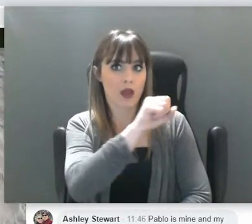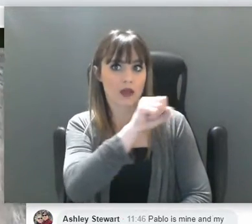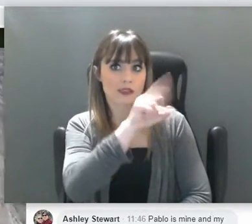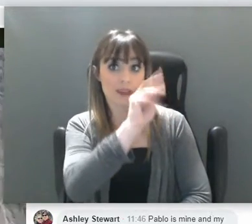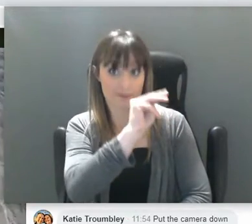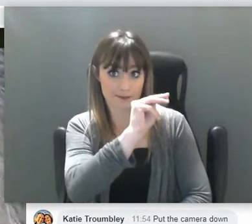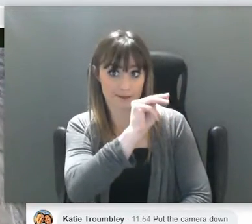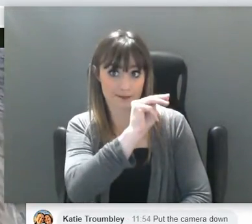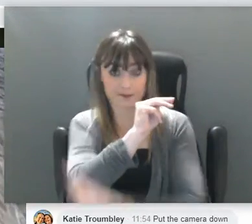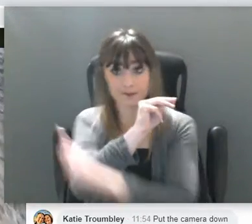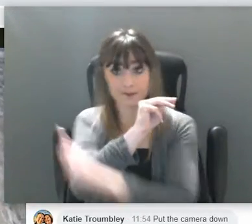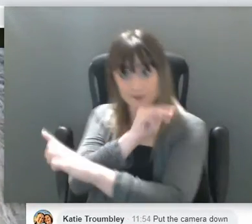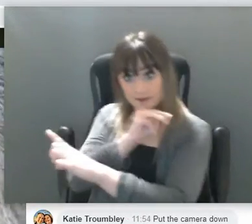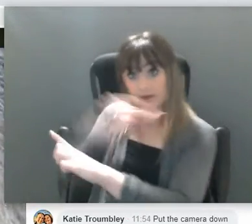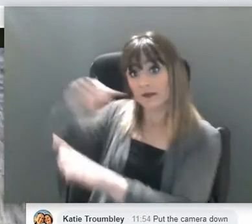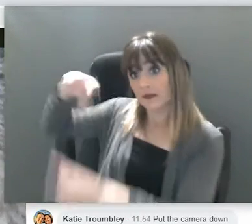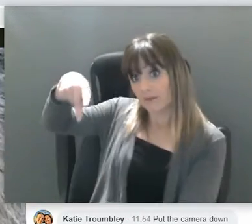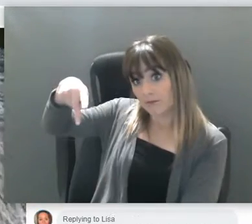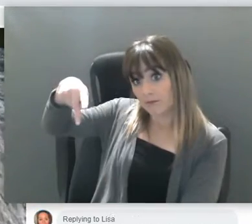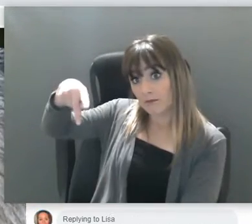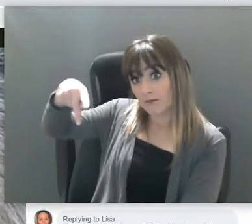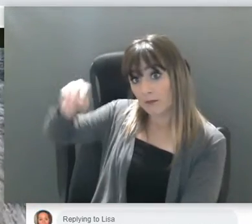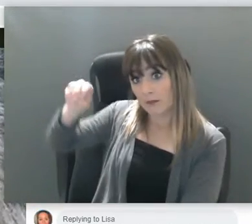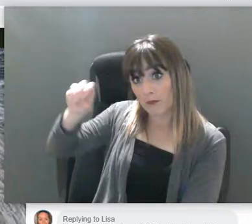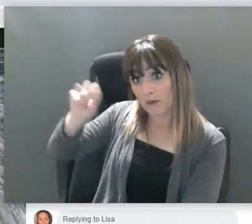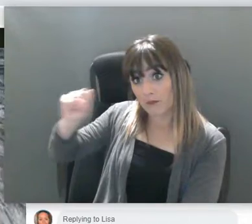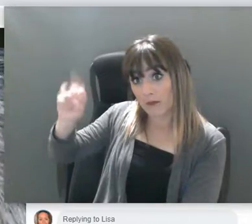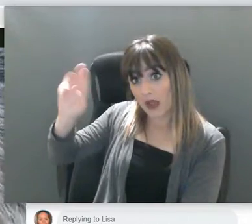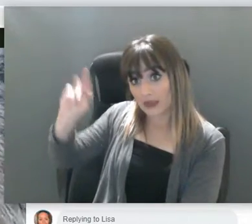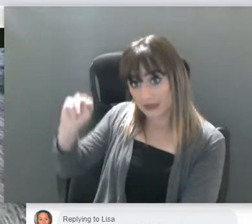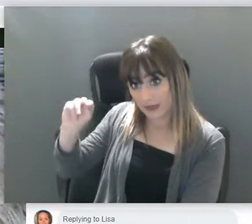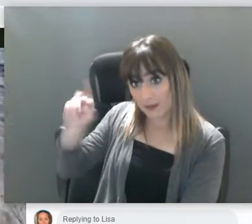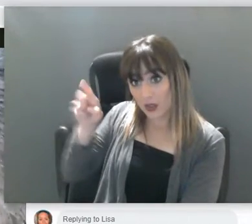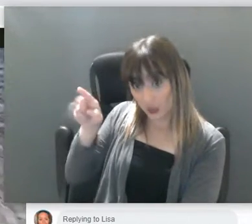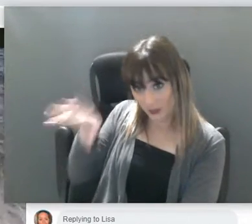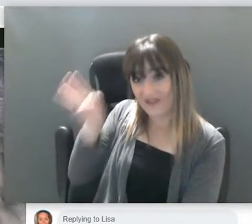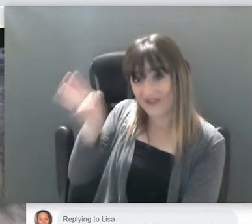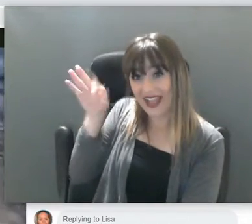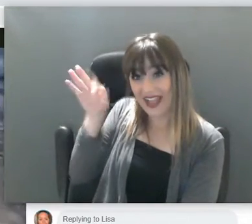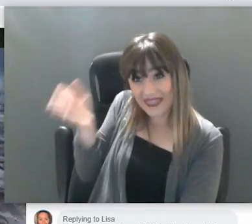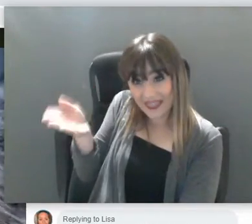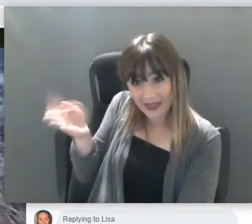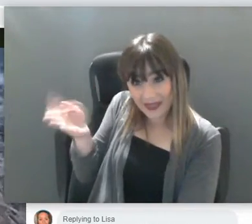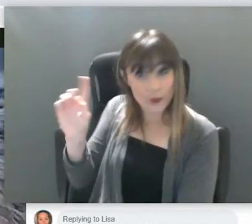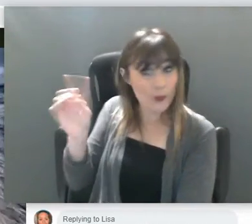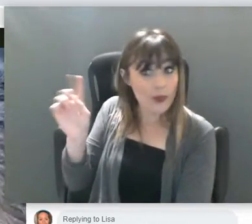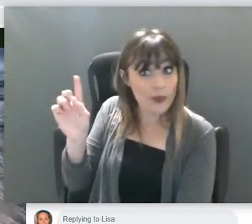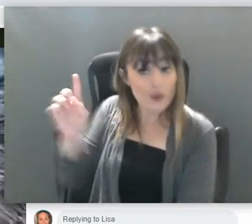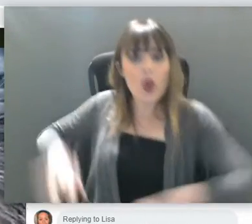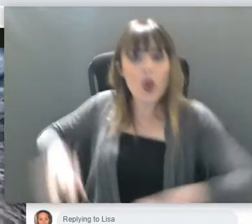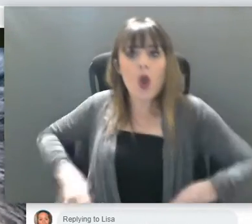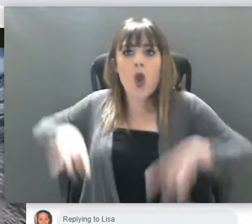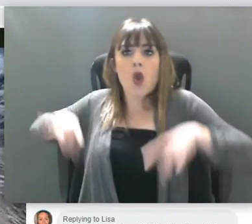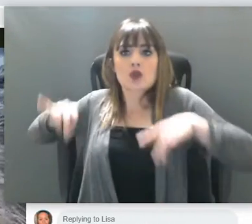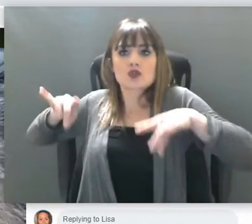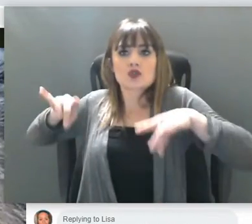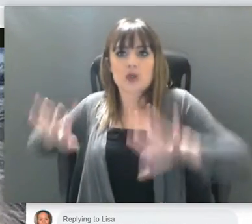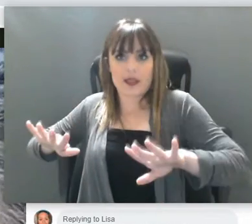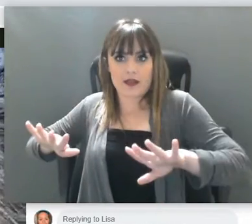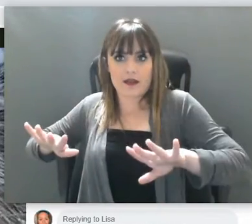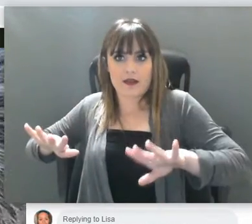Australia. Opossum comes from the word opossum. You're getting real technical here, Megan. It's an American word.